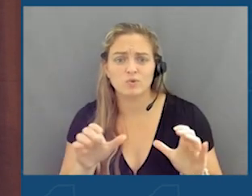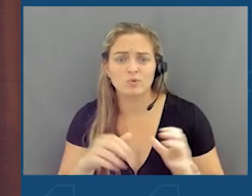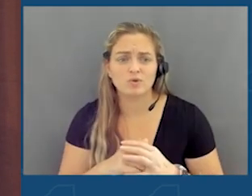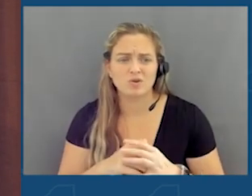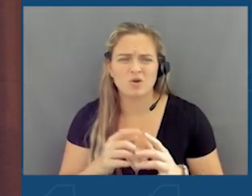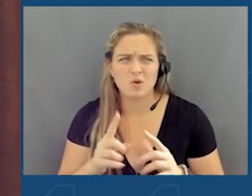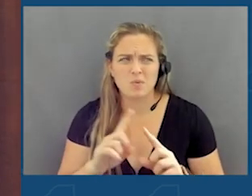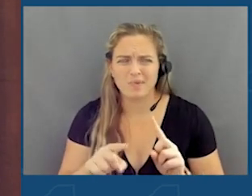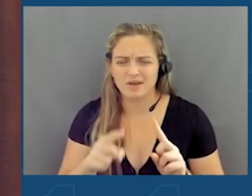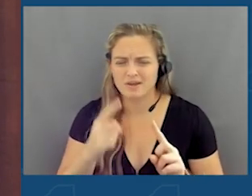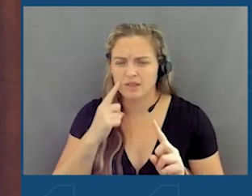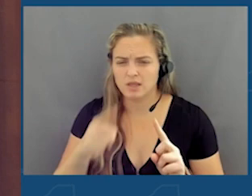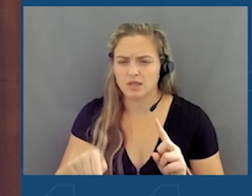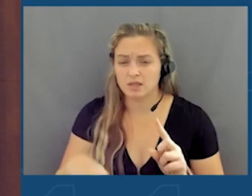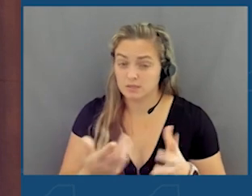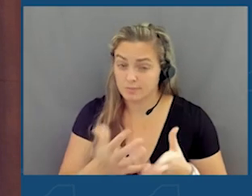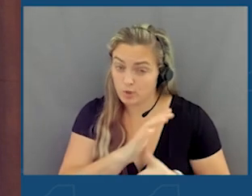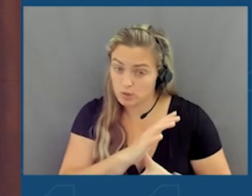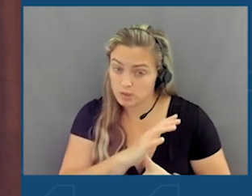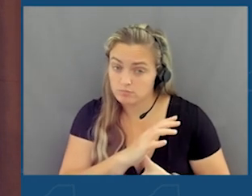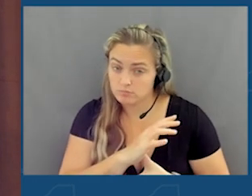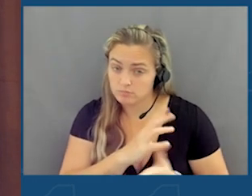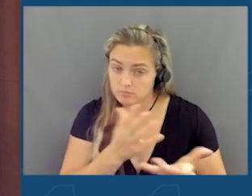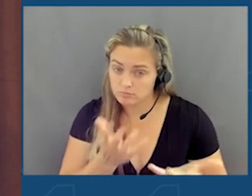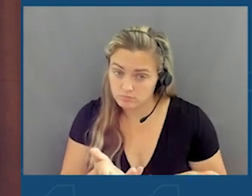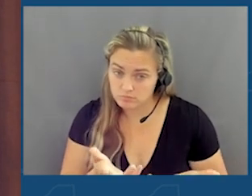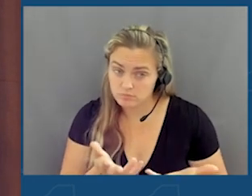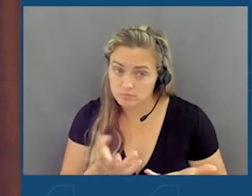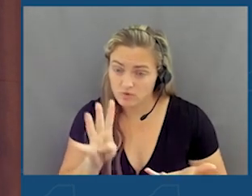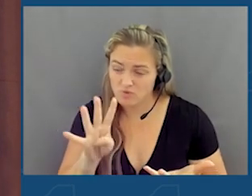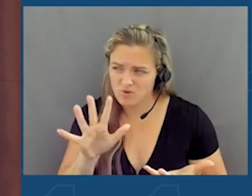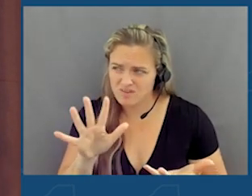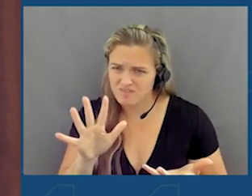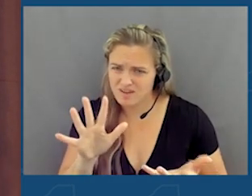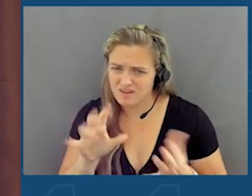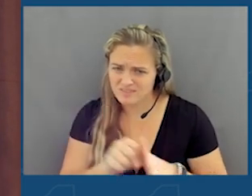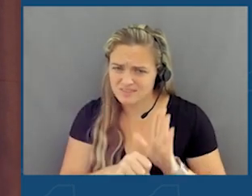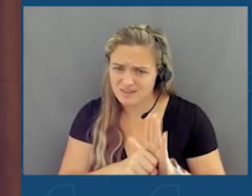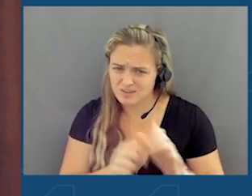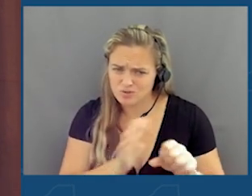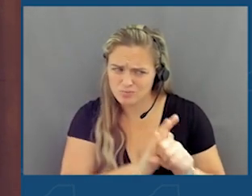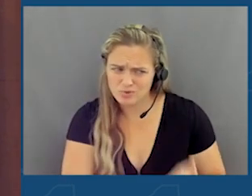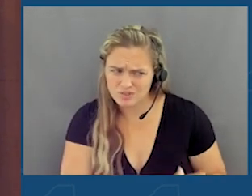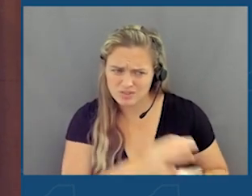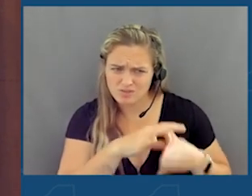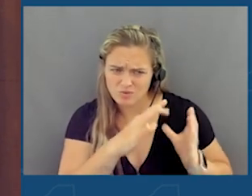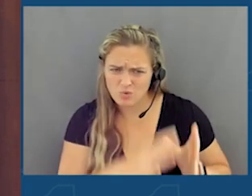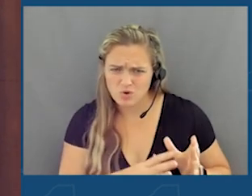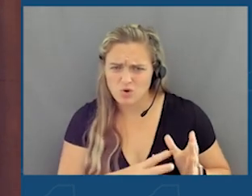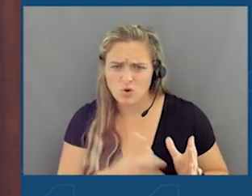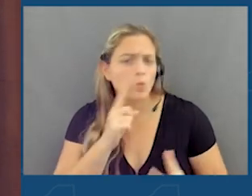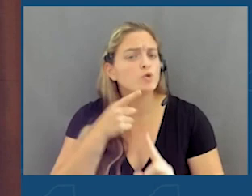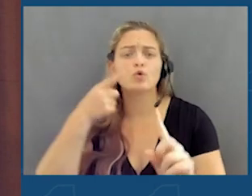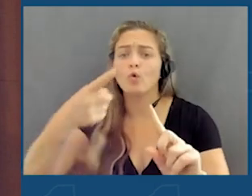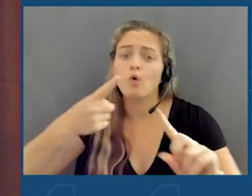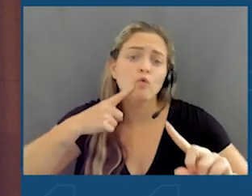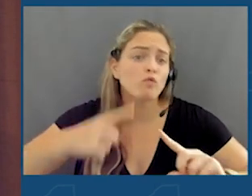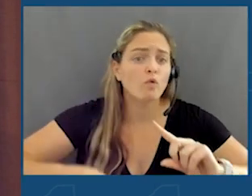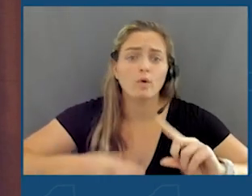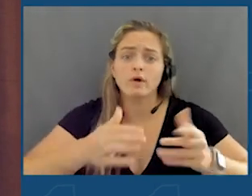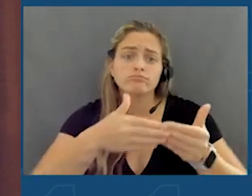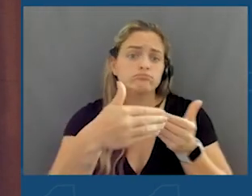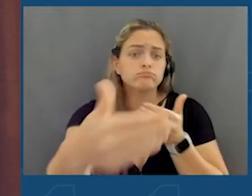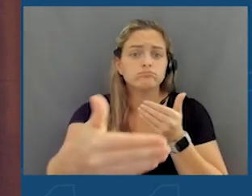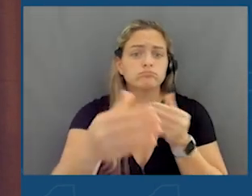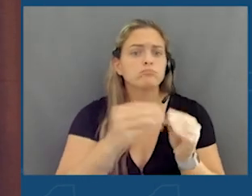think that this is a priority in 45 states, that, oh, what's on your agenda, governor and state legislature? Oh, let's see if we can do